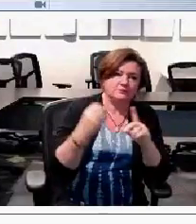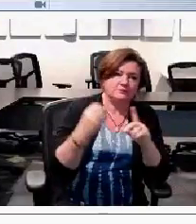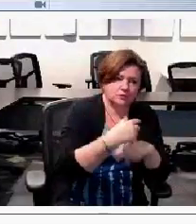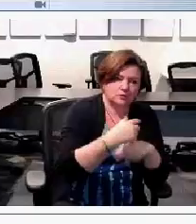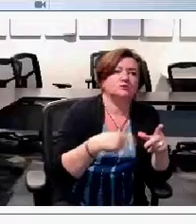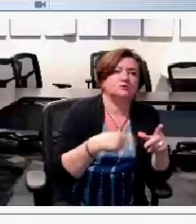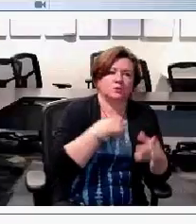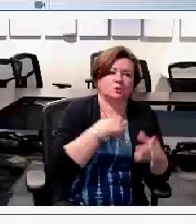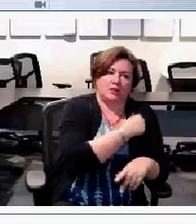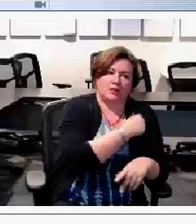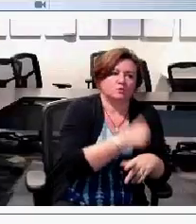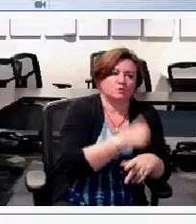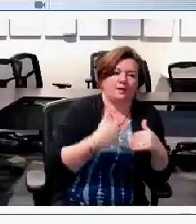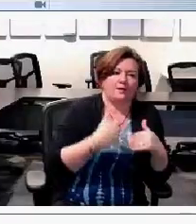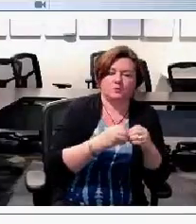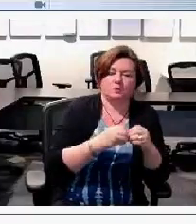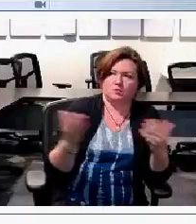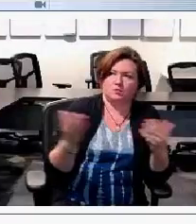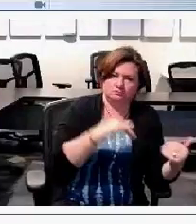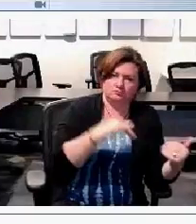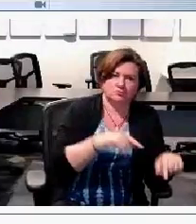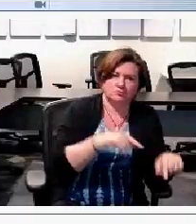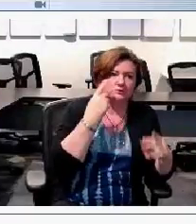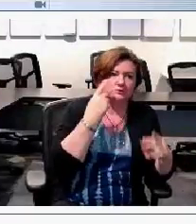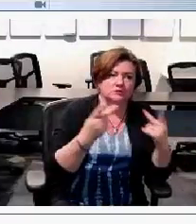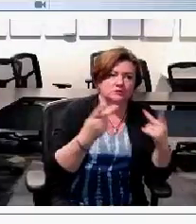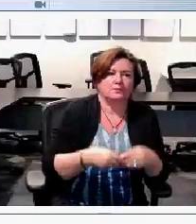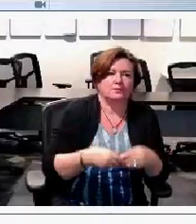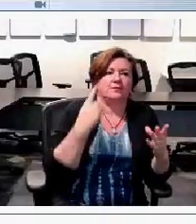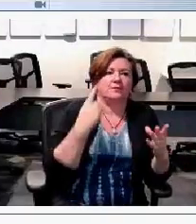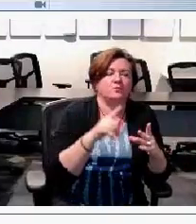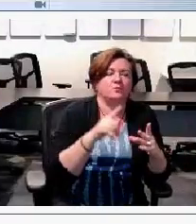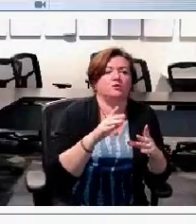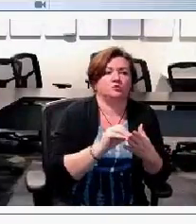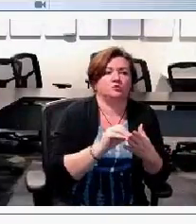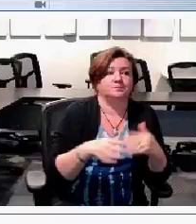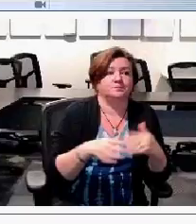to provide information to.